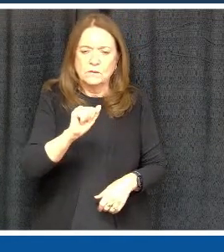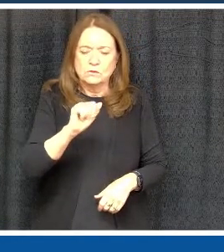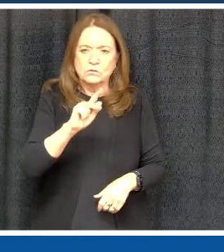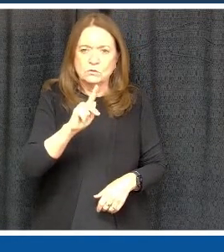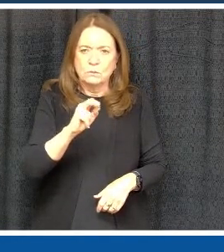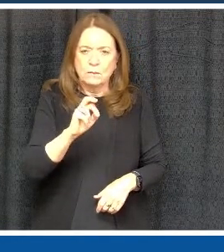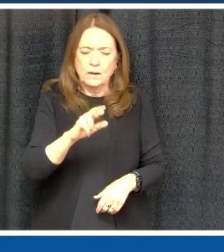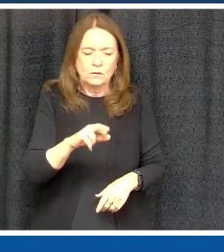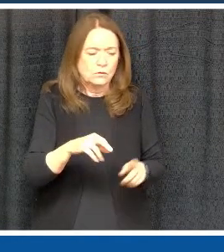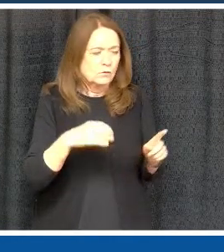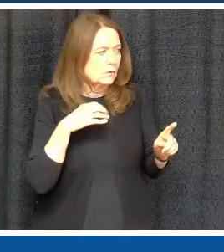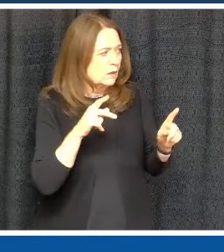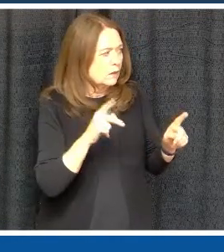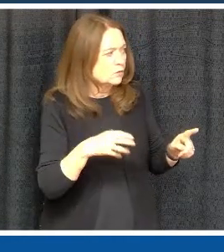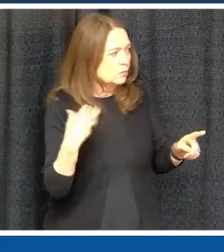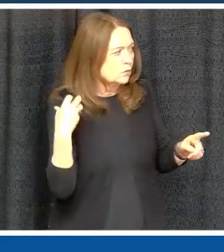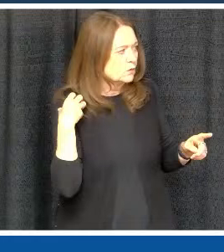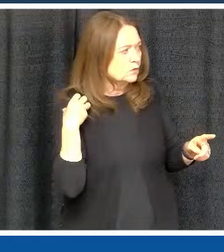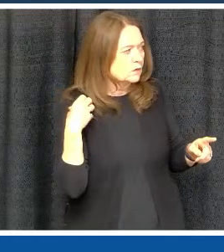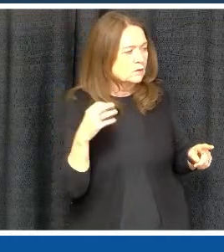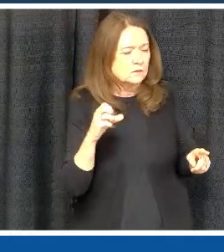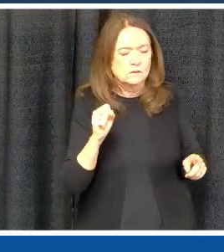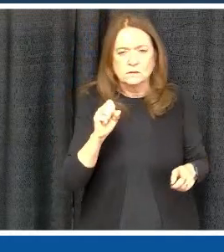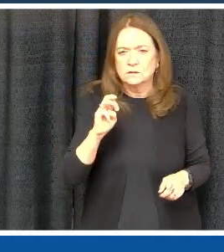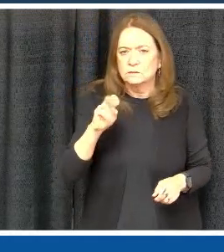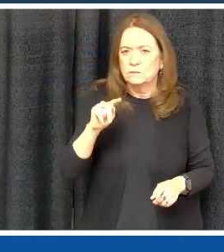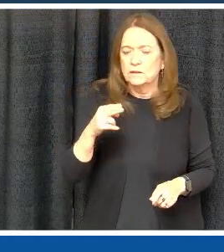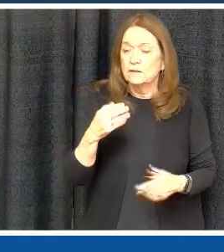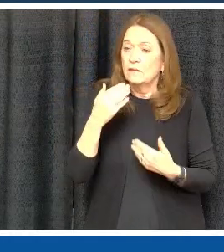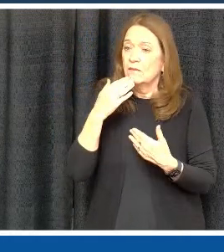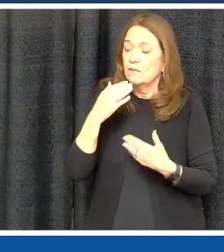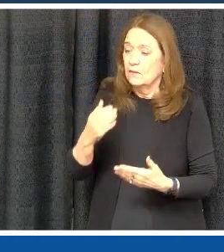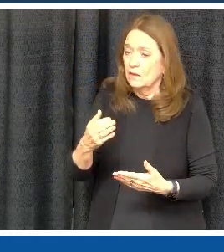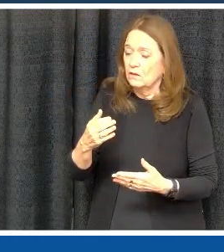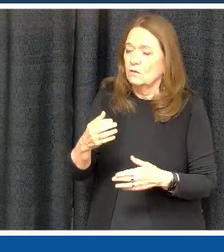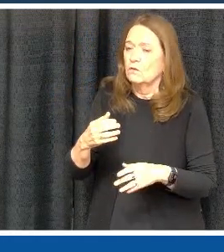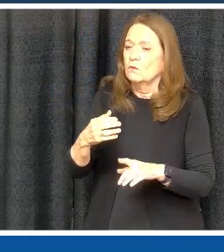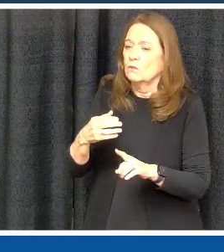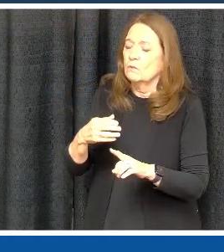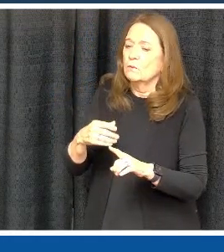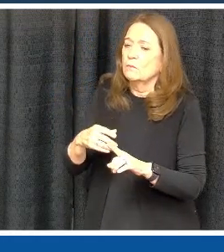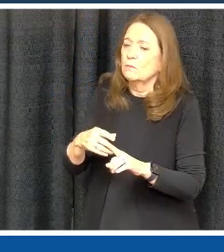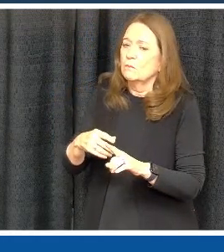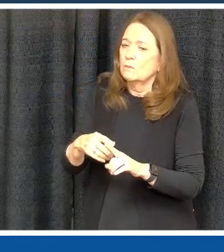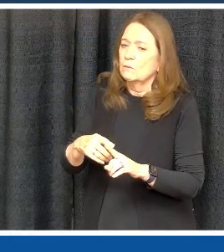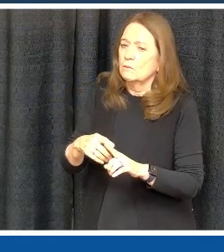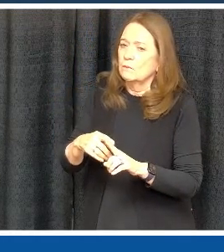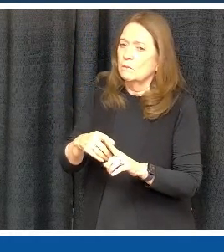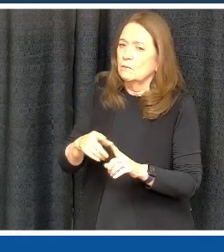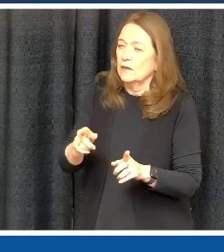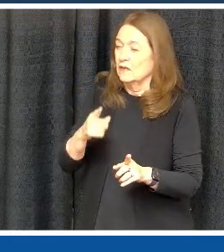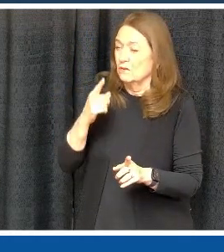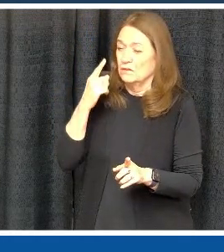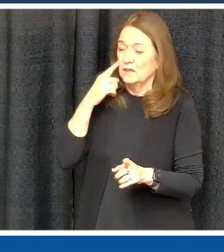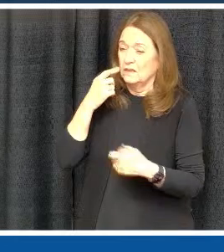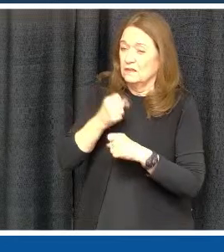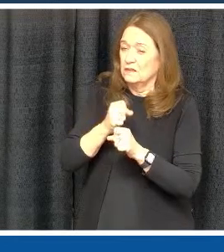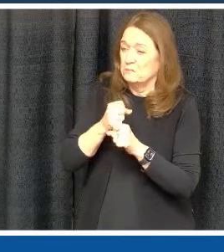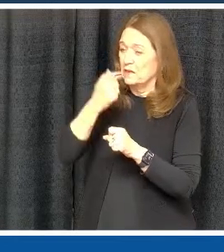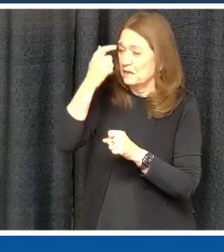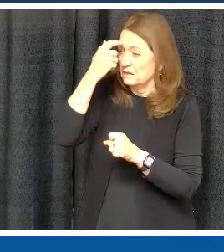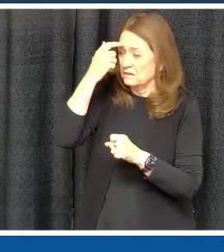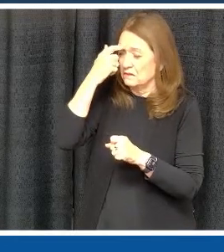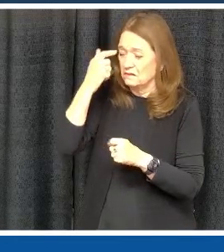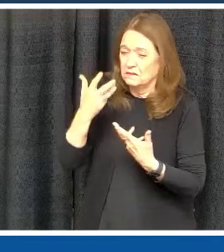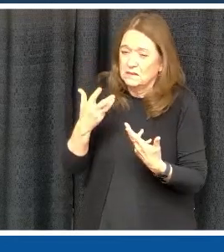Councilperson Smith, you're recognized. Thank you for trying to respond to this, but I don't see this making sense to make it into a resolution. It's